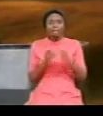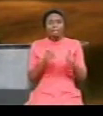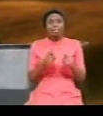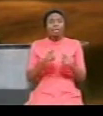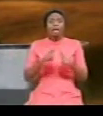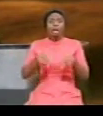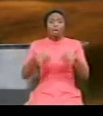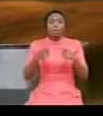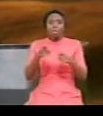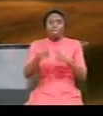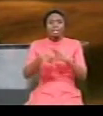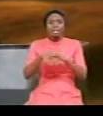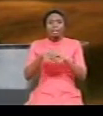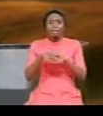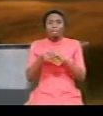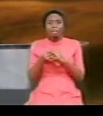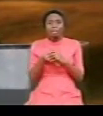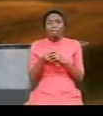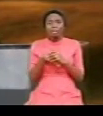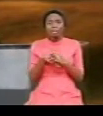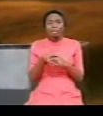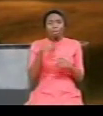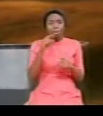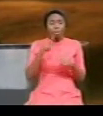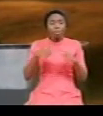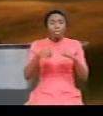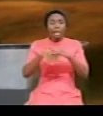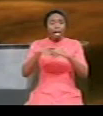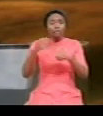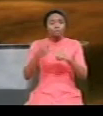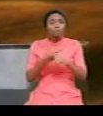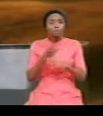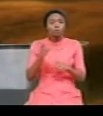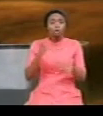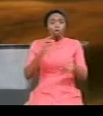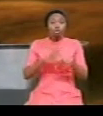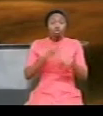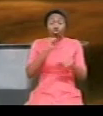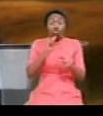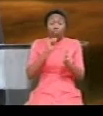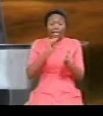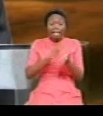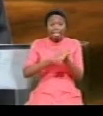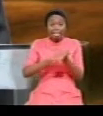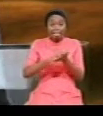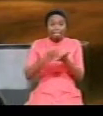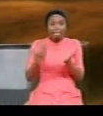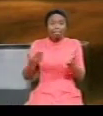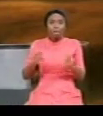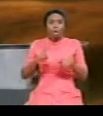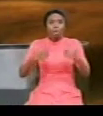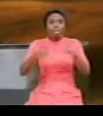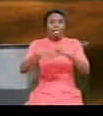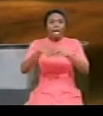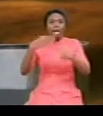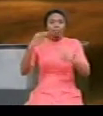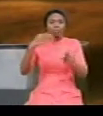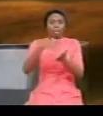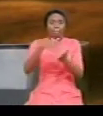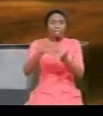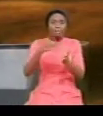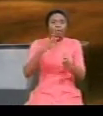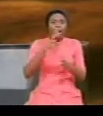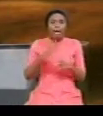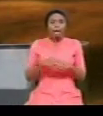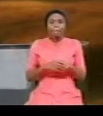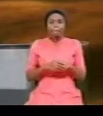Depart ye, go ye out from thence, touch no unclean thing, go ye out of the